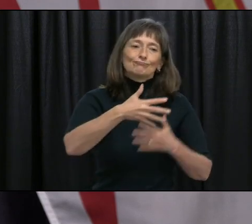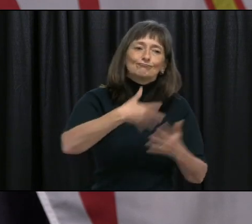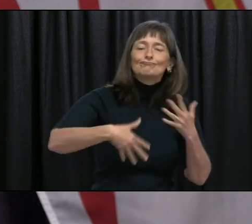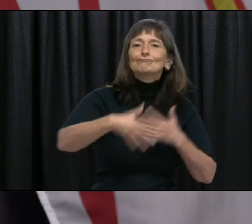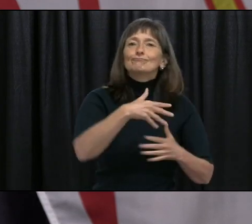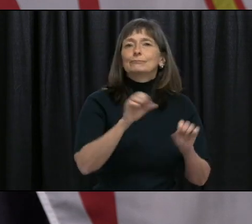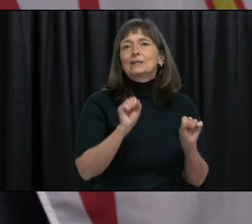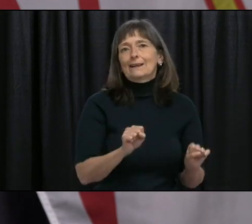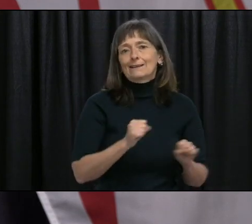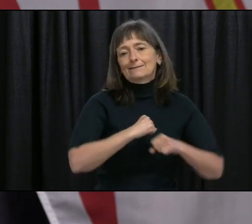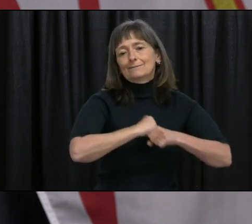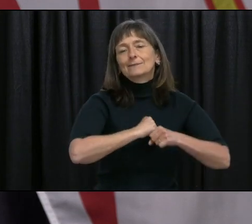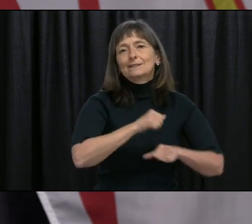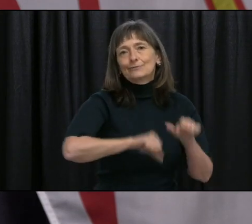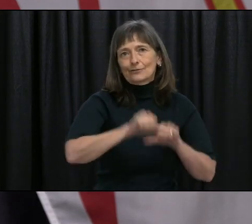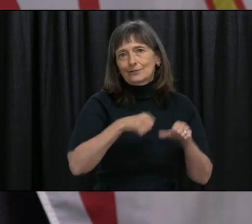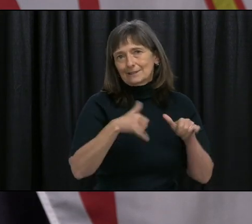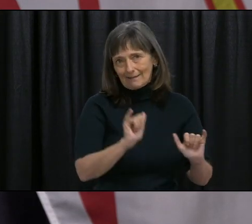another safe.